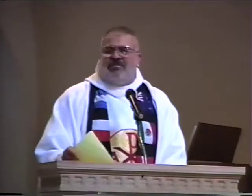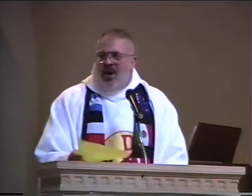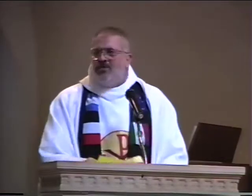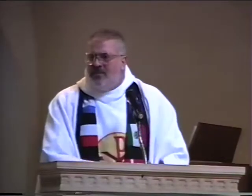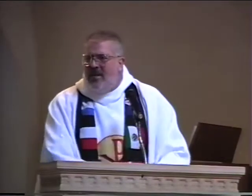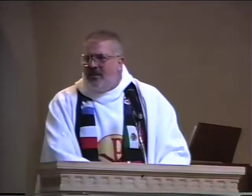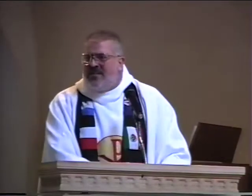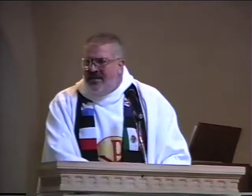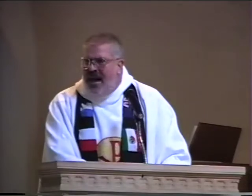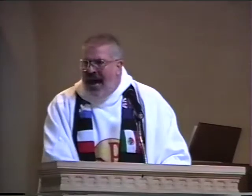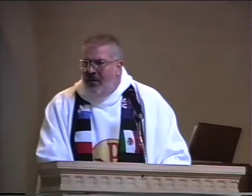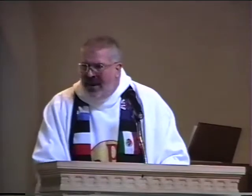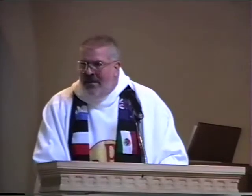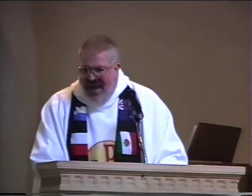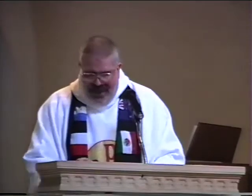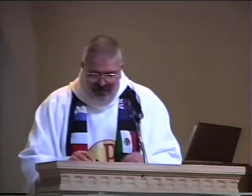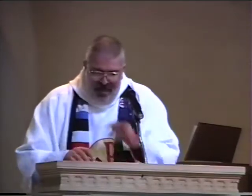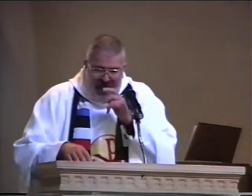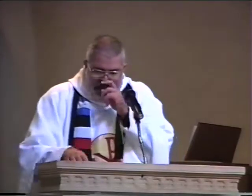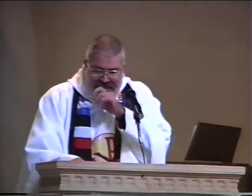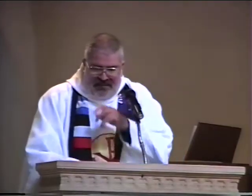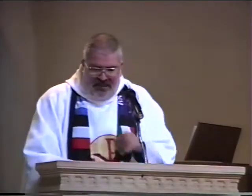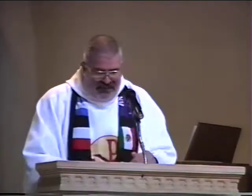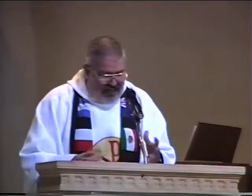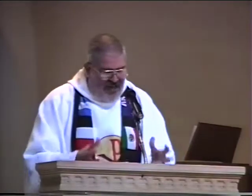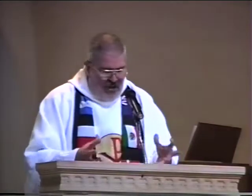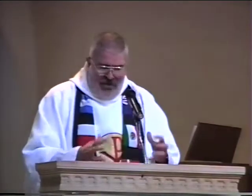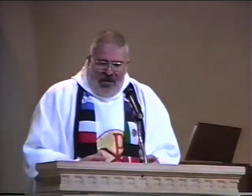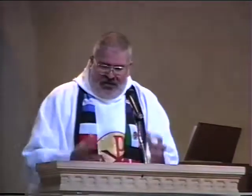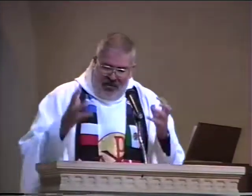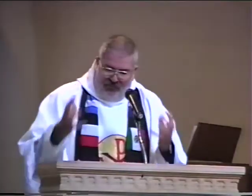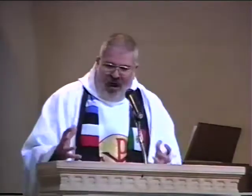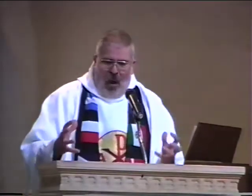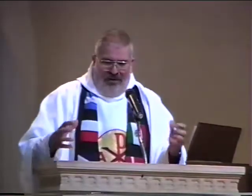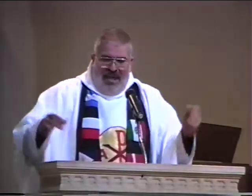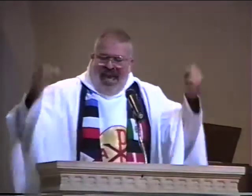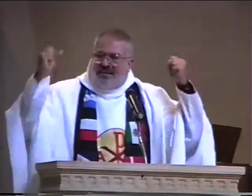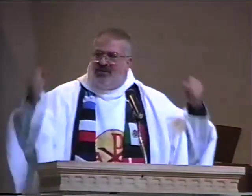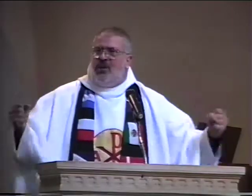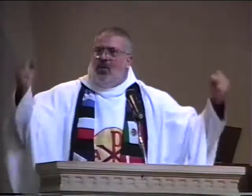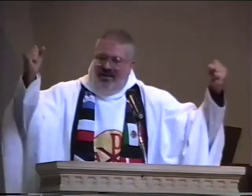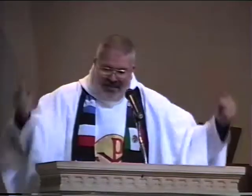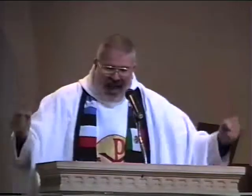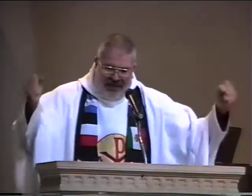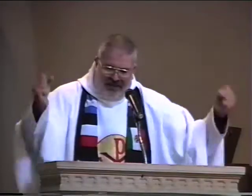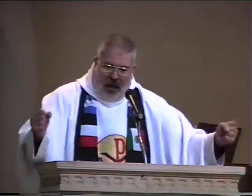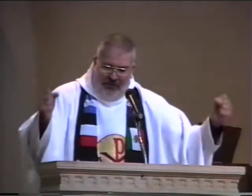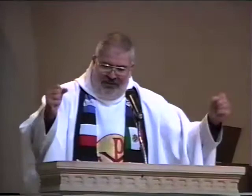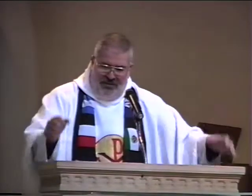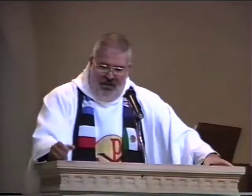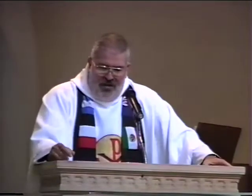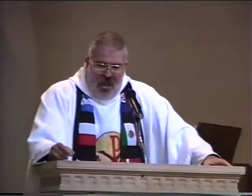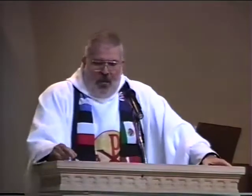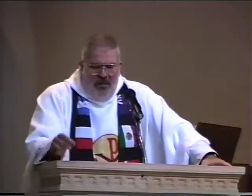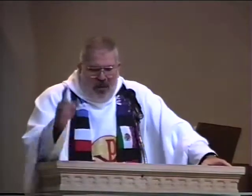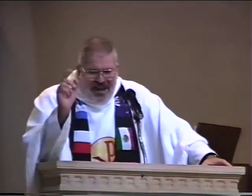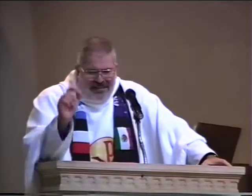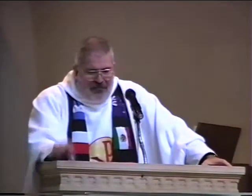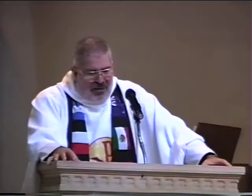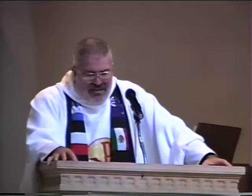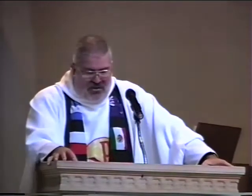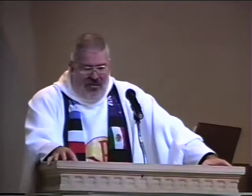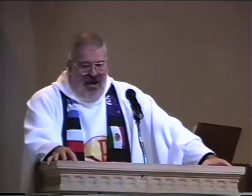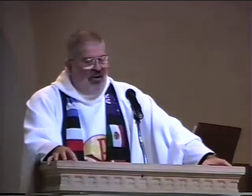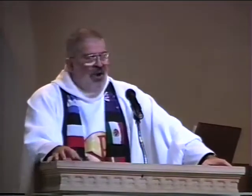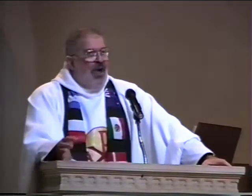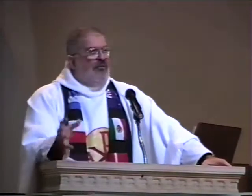been like those mothers in the Bible. Amen. It has continued to move forward and to do what God has called it to do. We praise